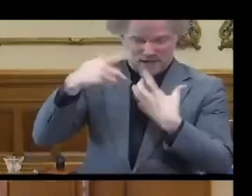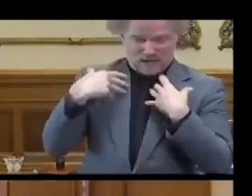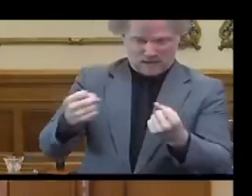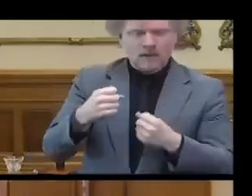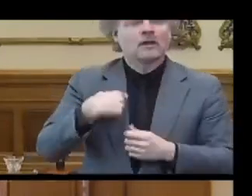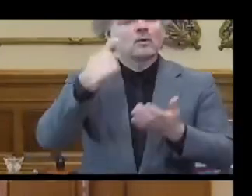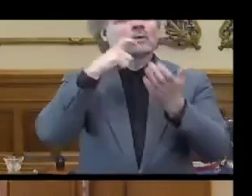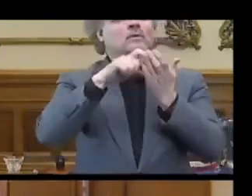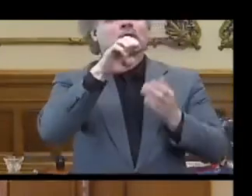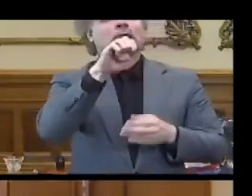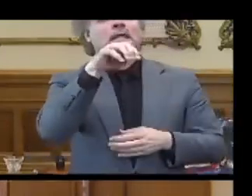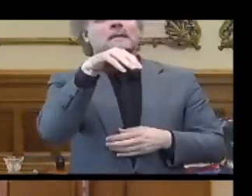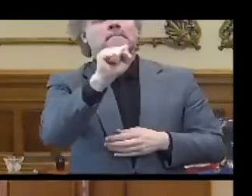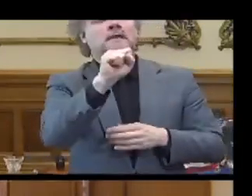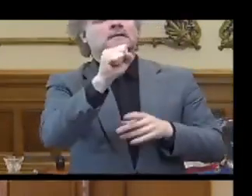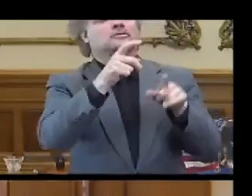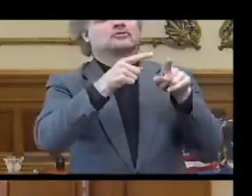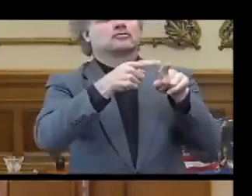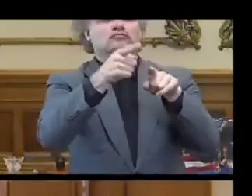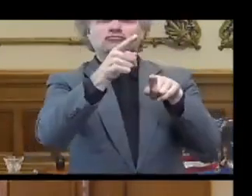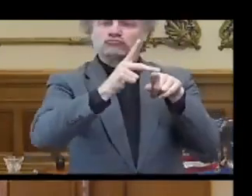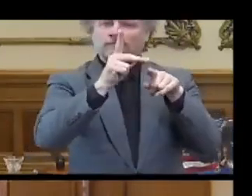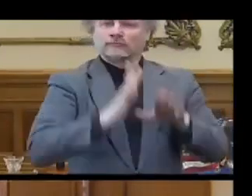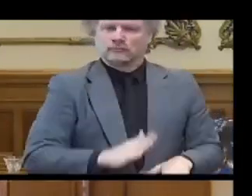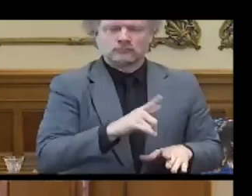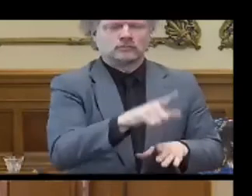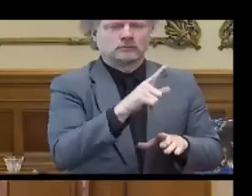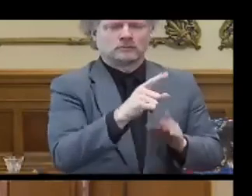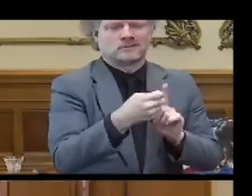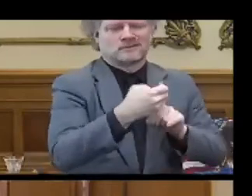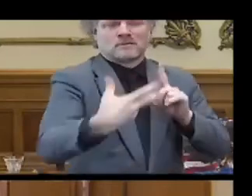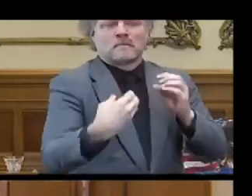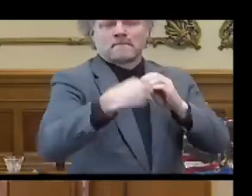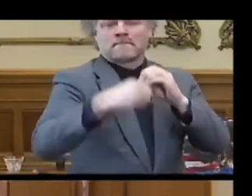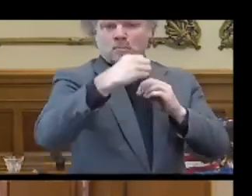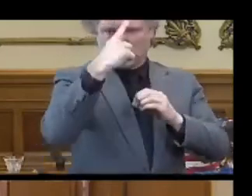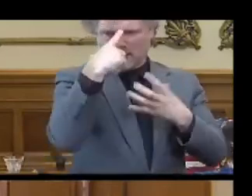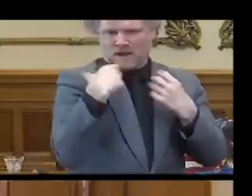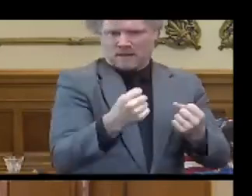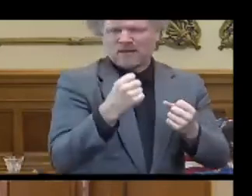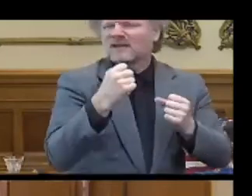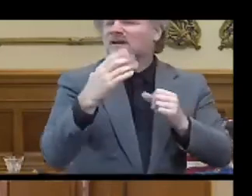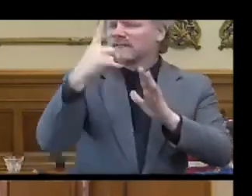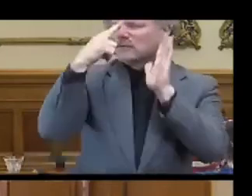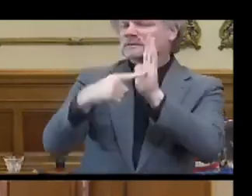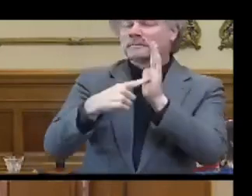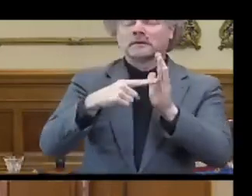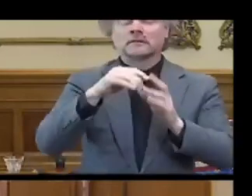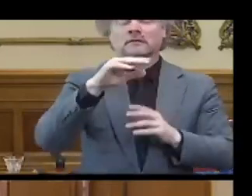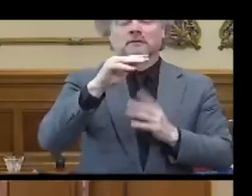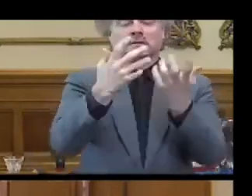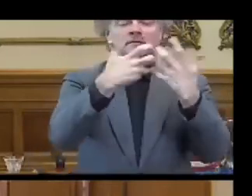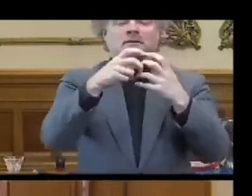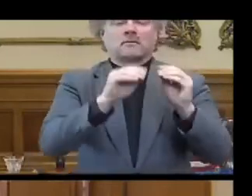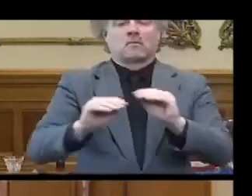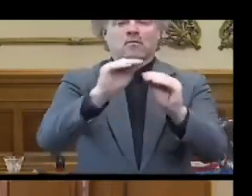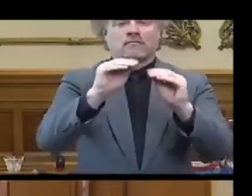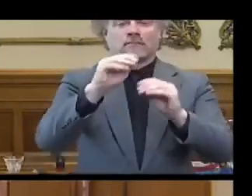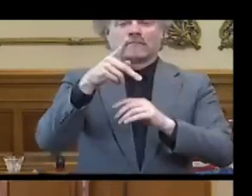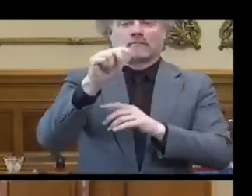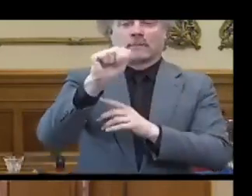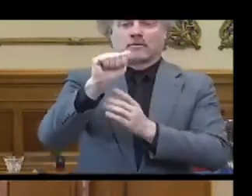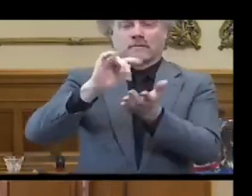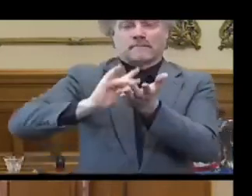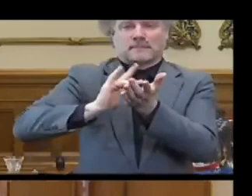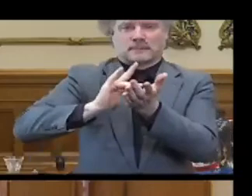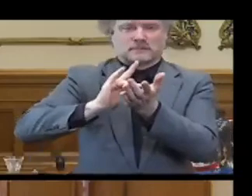EMS professionals expand to take on a greater role in mental health. For example, with our mobile integrated health community paramedicine program